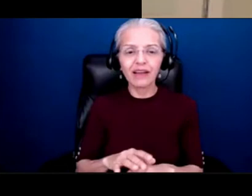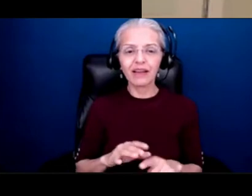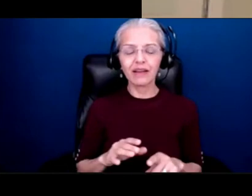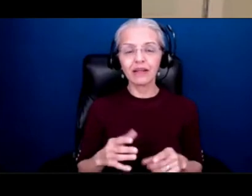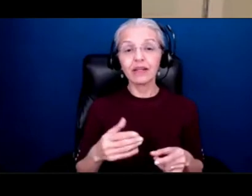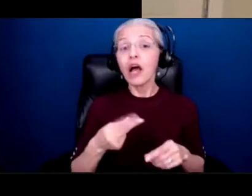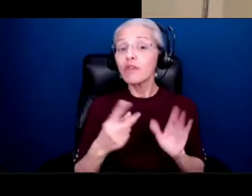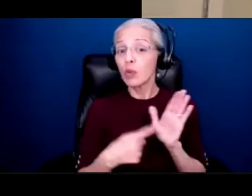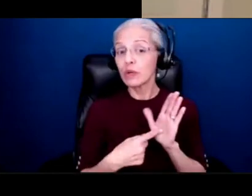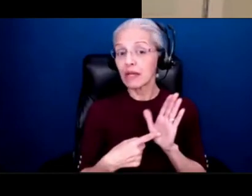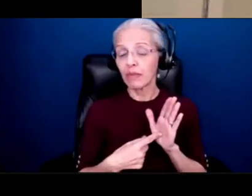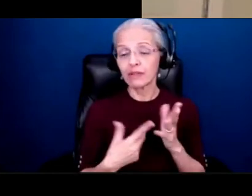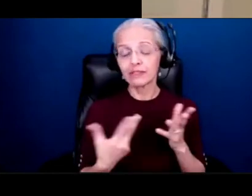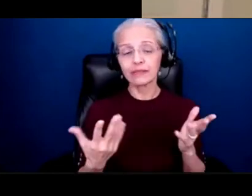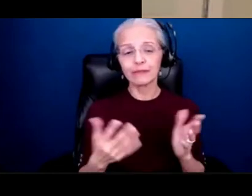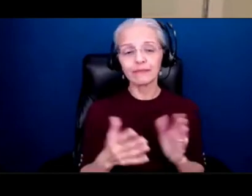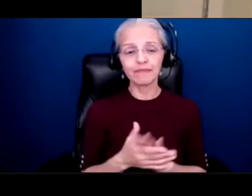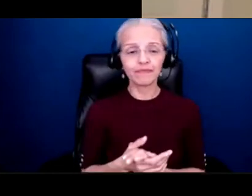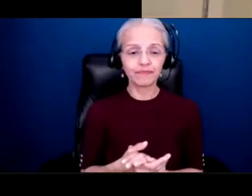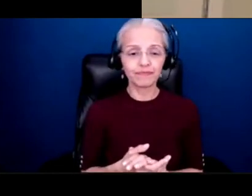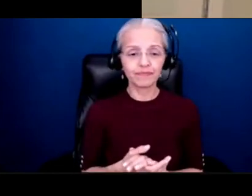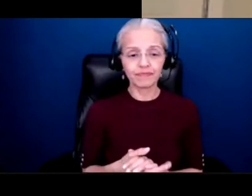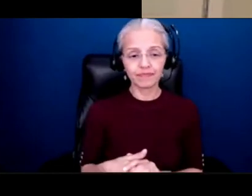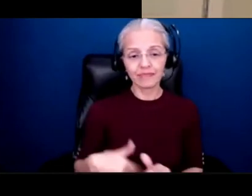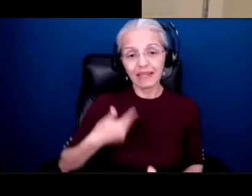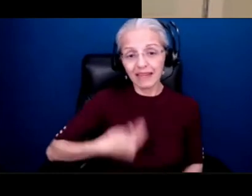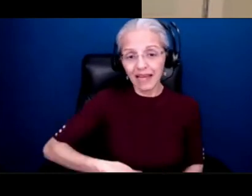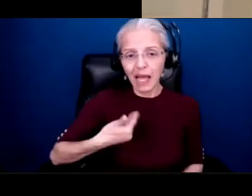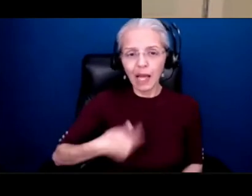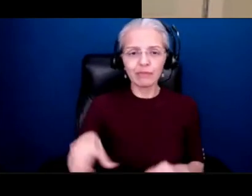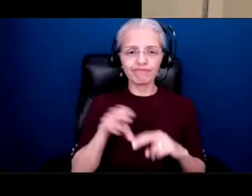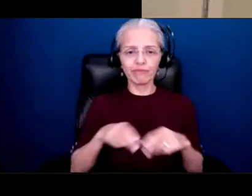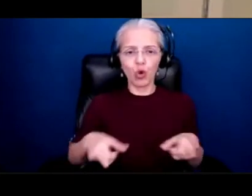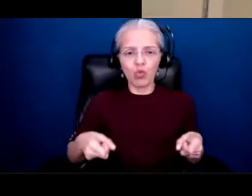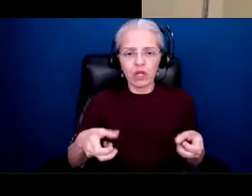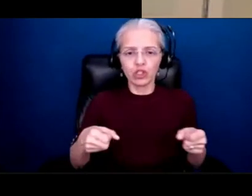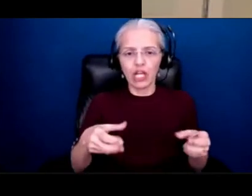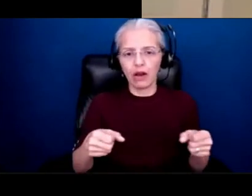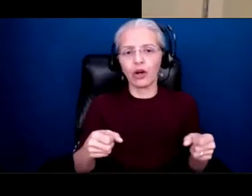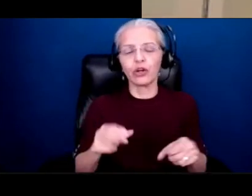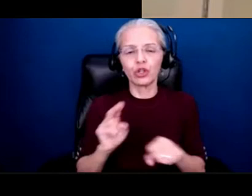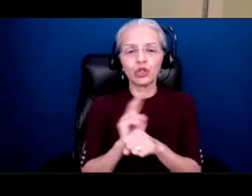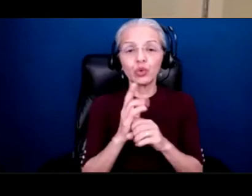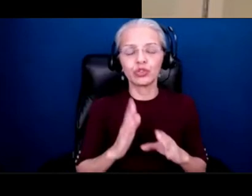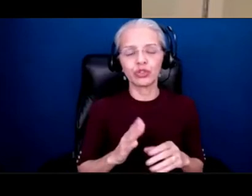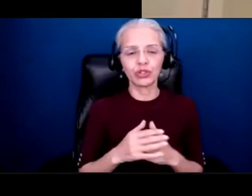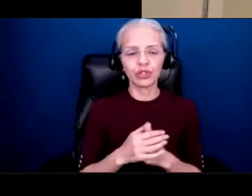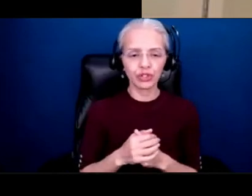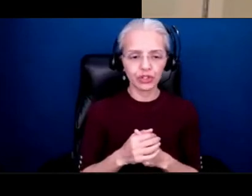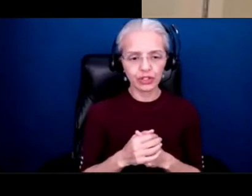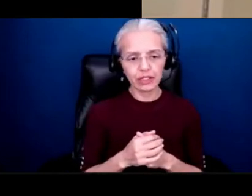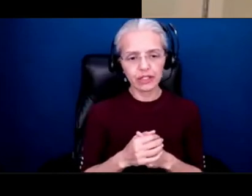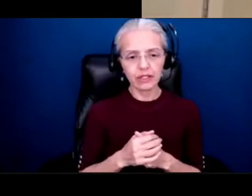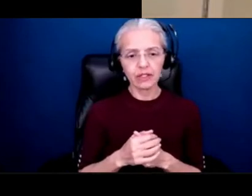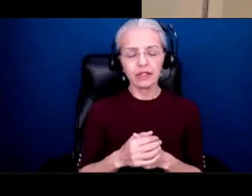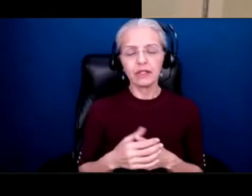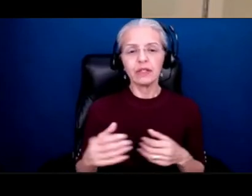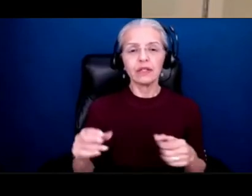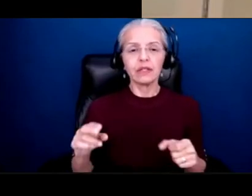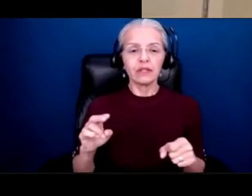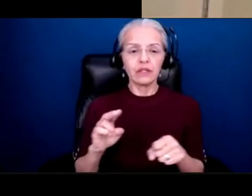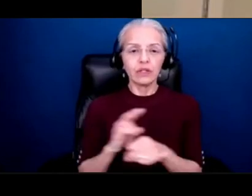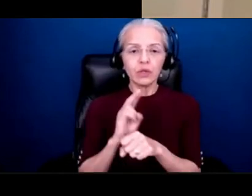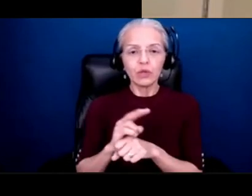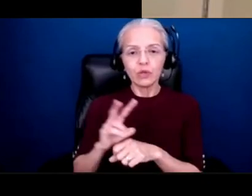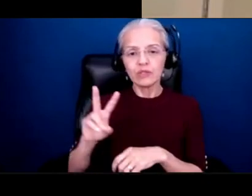examples. I'm a wheelchair user, and I think a lot of people use